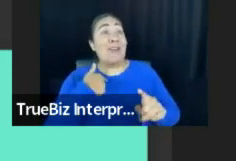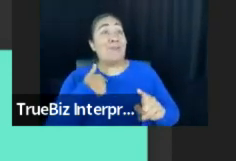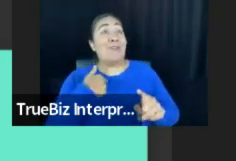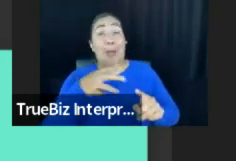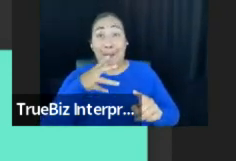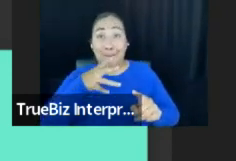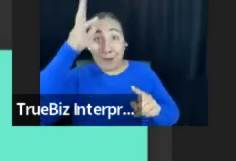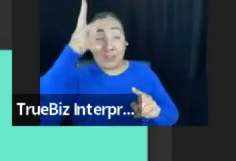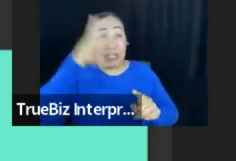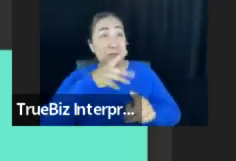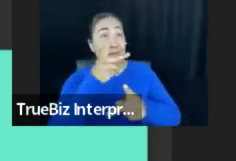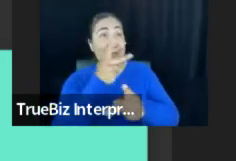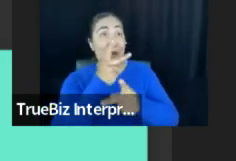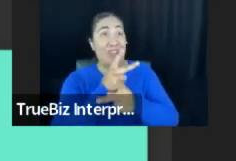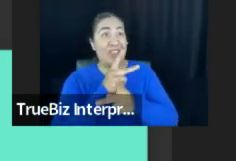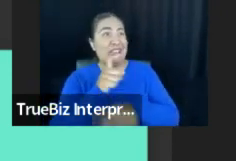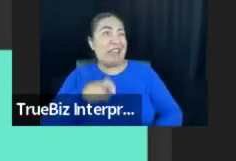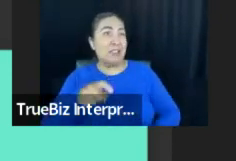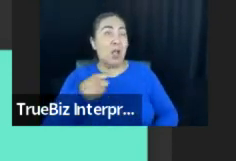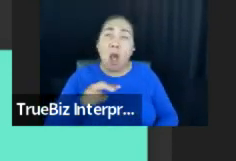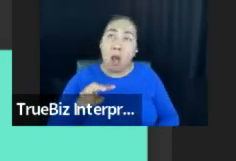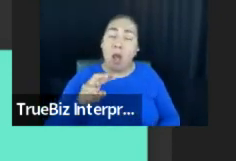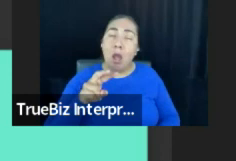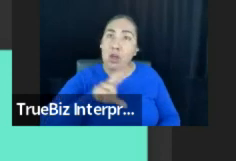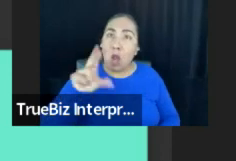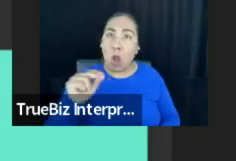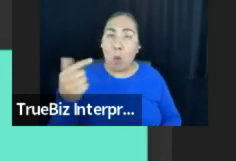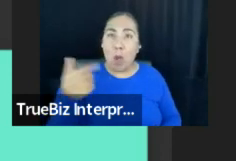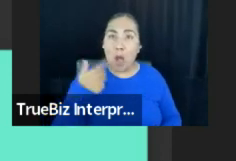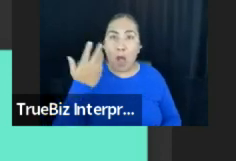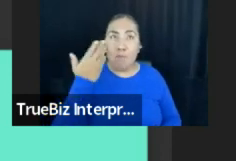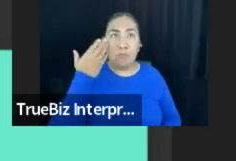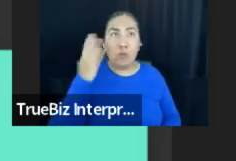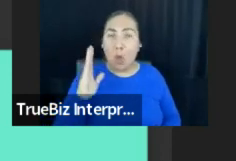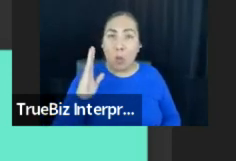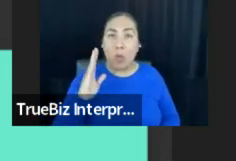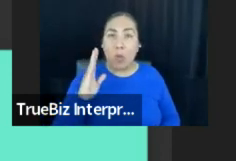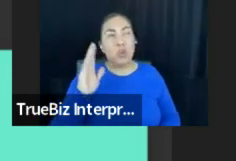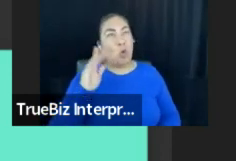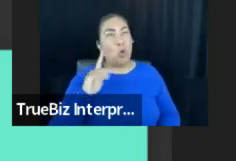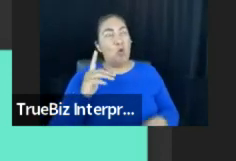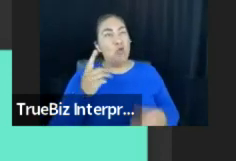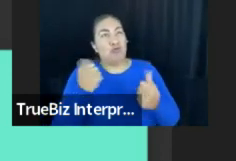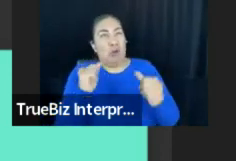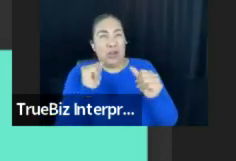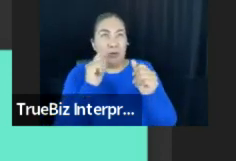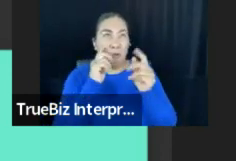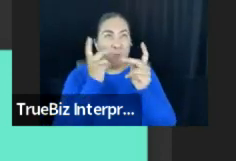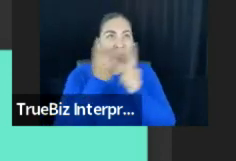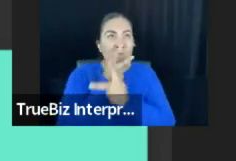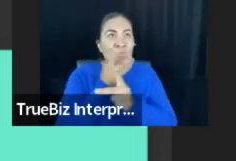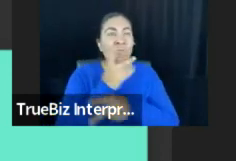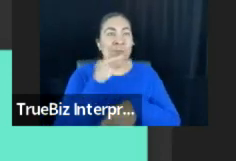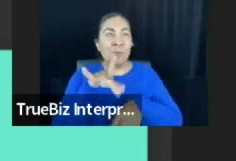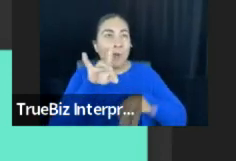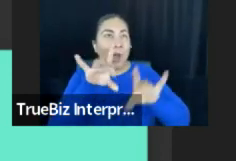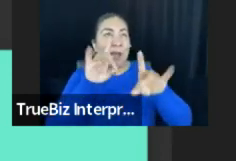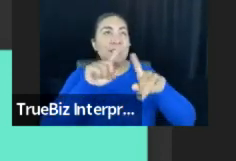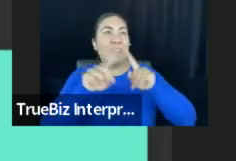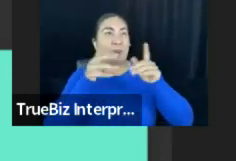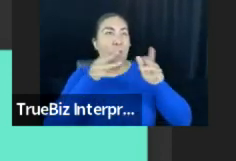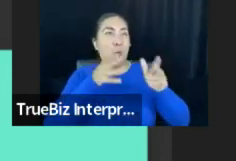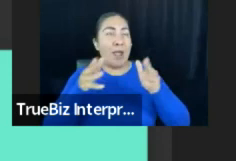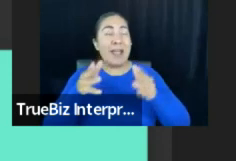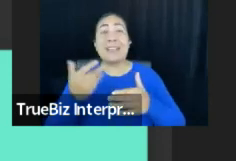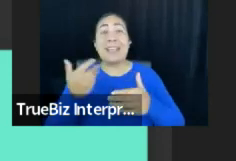like, no, I didn't. And so just finding ways at every single intersect, whether that's at, you know, at the